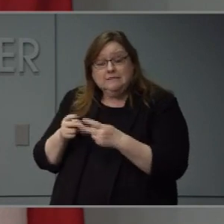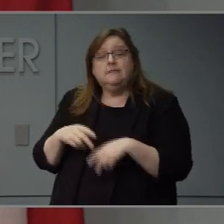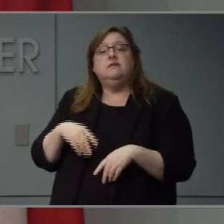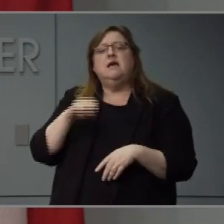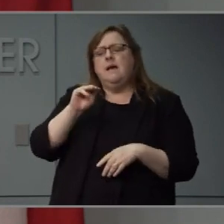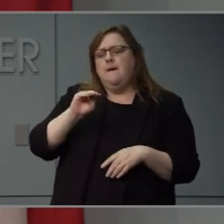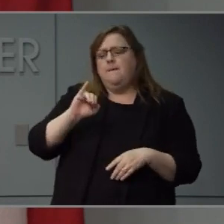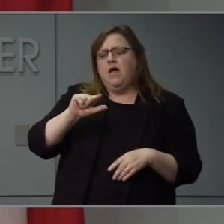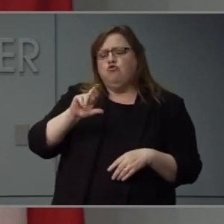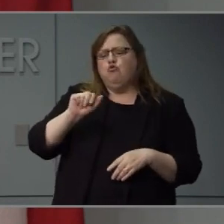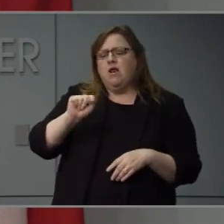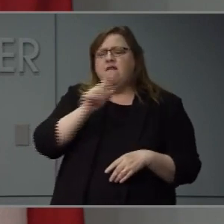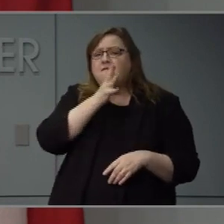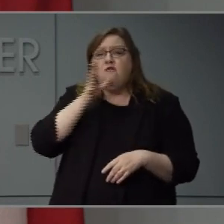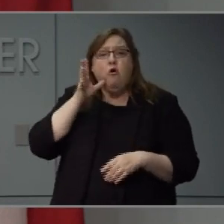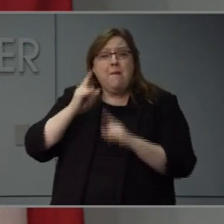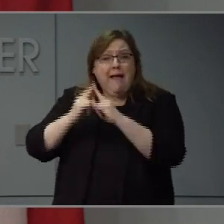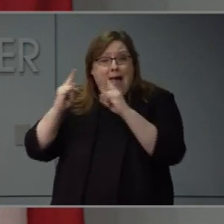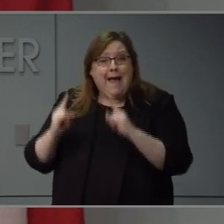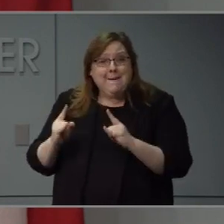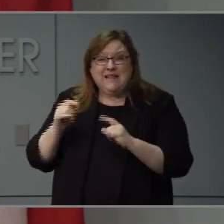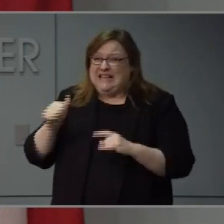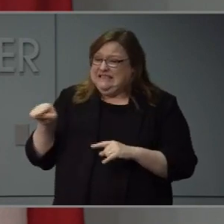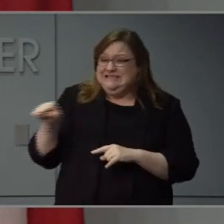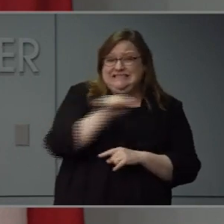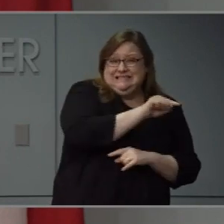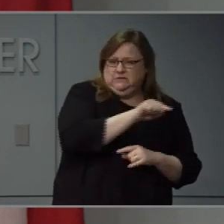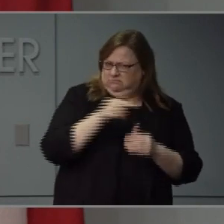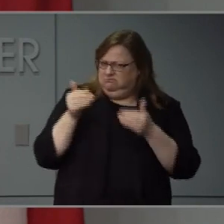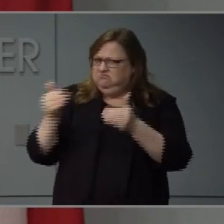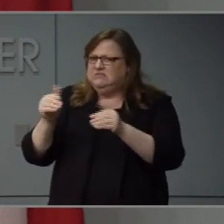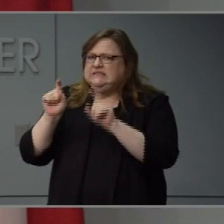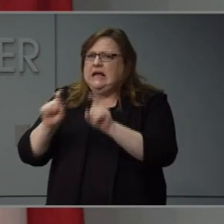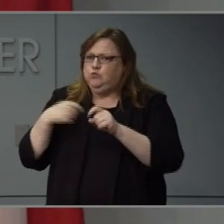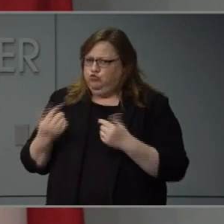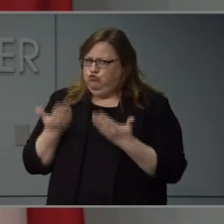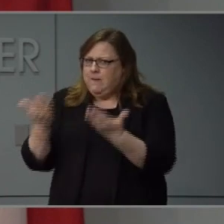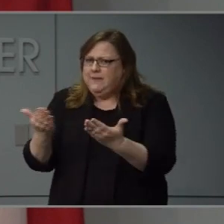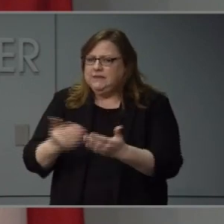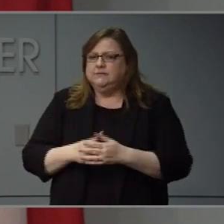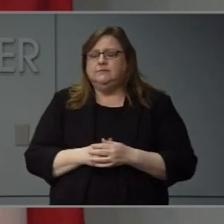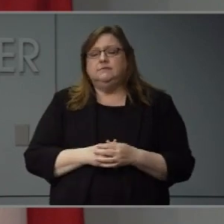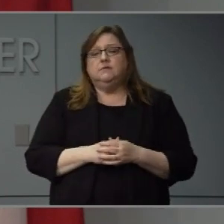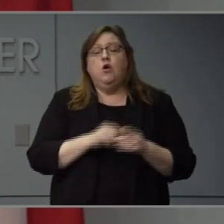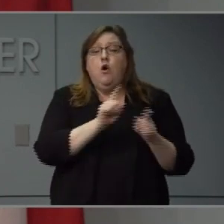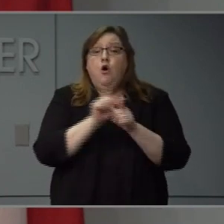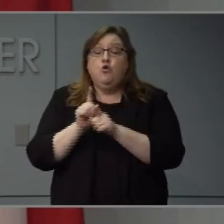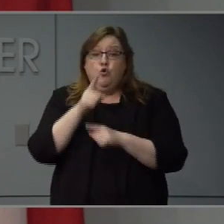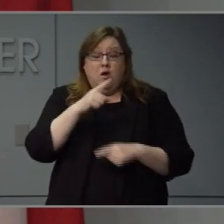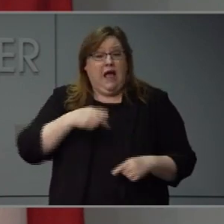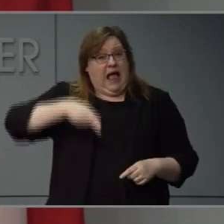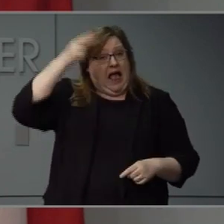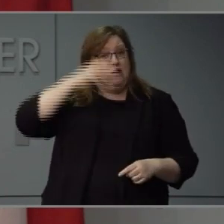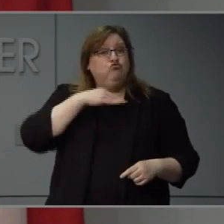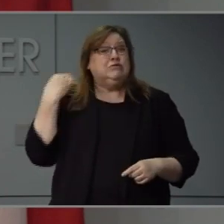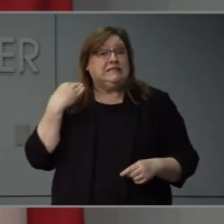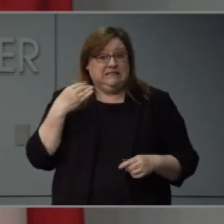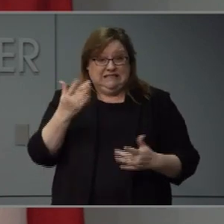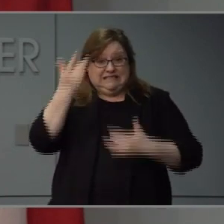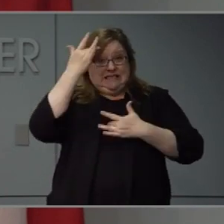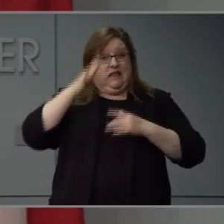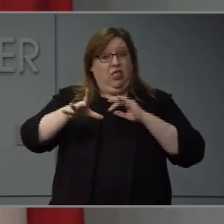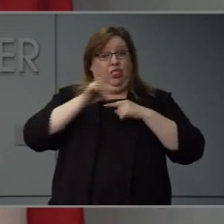camps. We also recommend testing for people at high risk of severe illness. This includes people over the age of